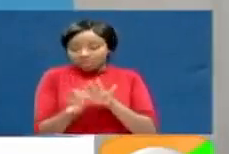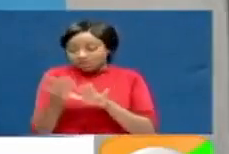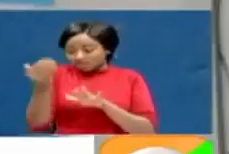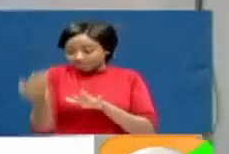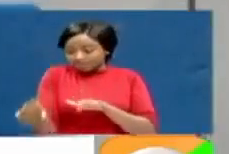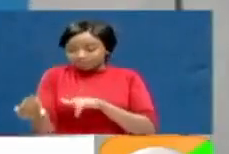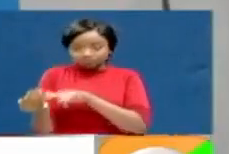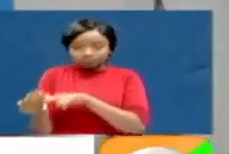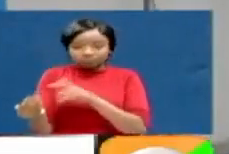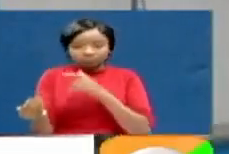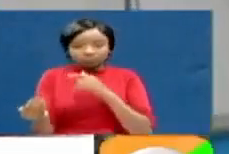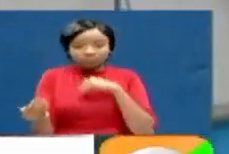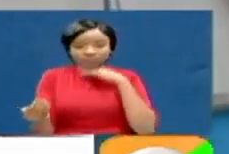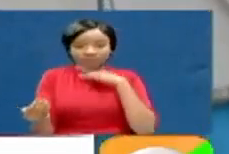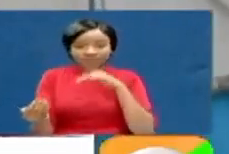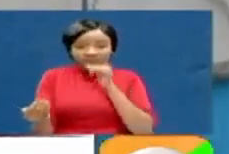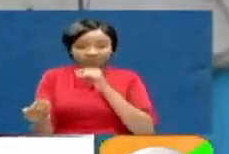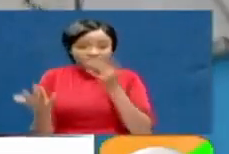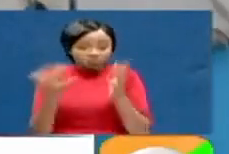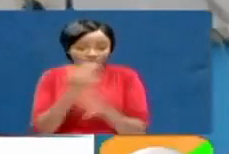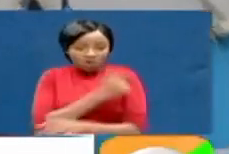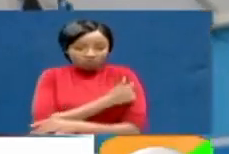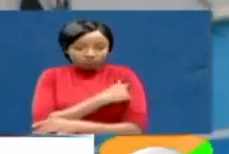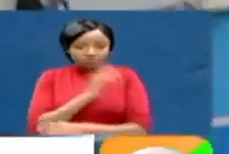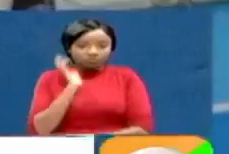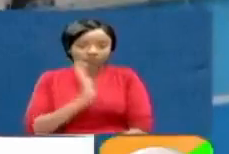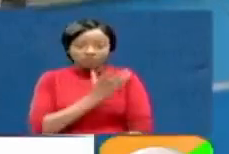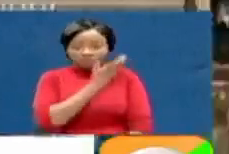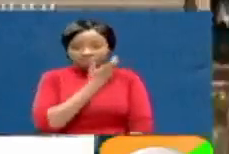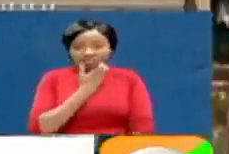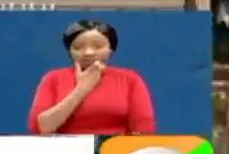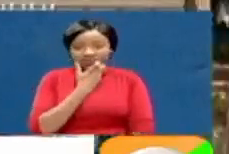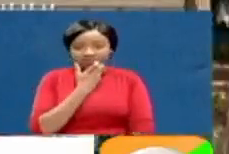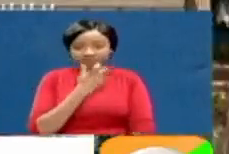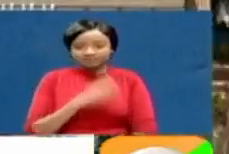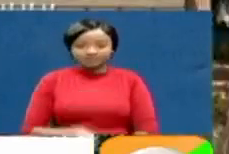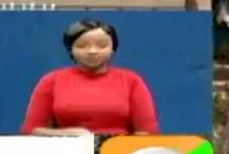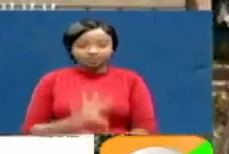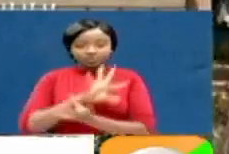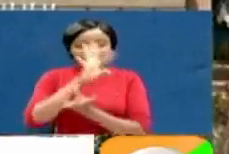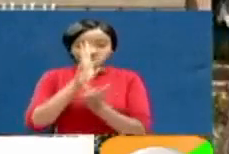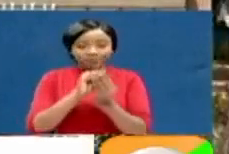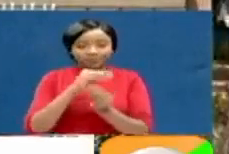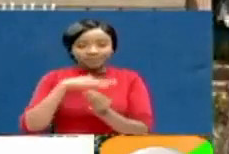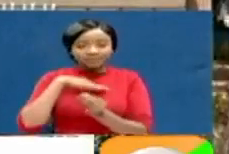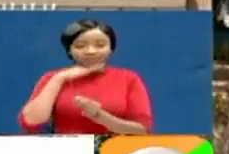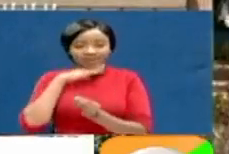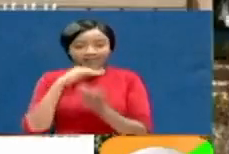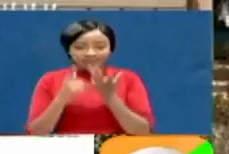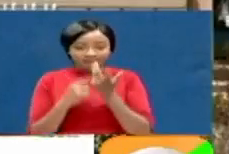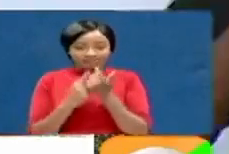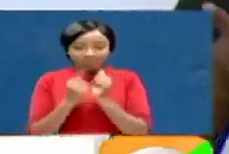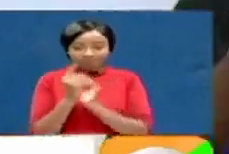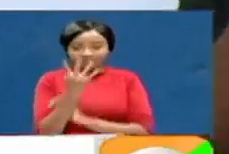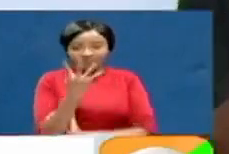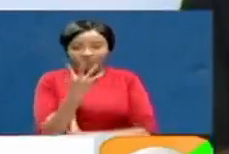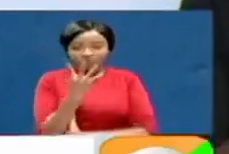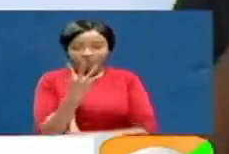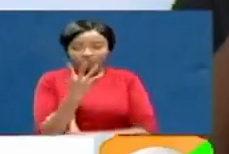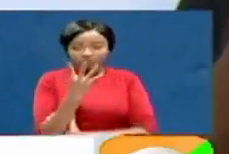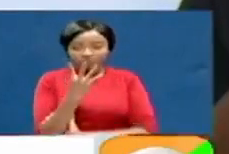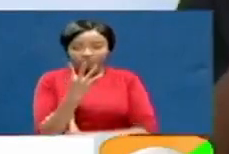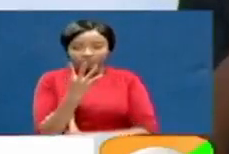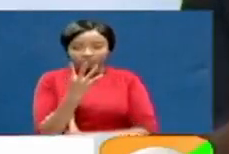six-year-old boy who was undergoing treatment at the Kenyatta National Hospital, bringing to 4 the number of COVID-19-related deaths. When COVID comes